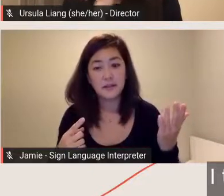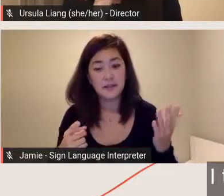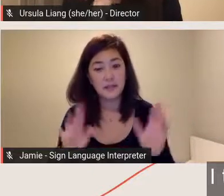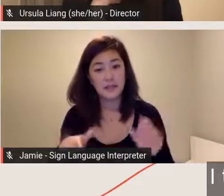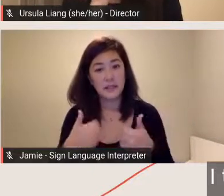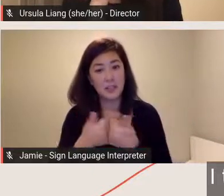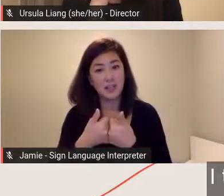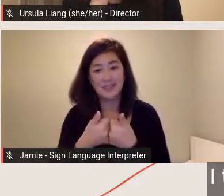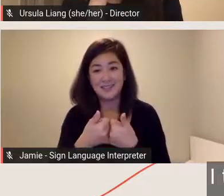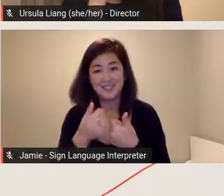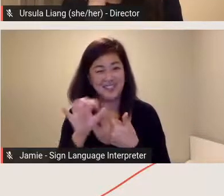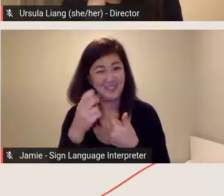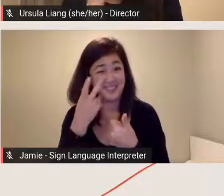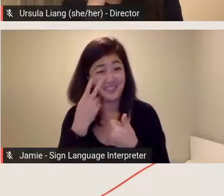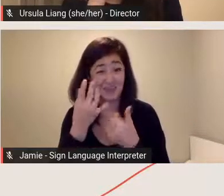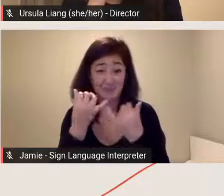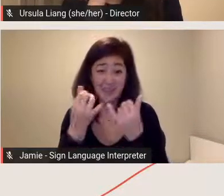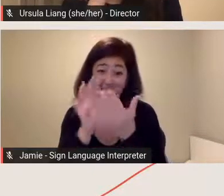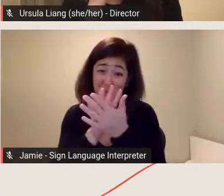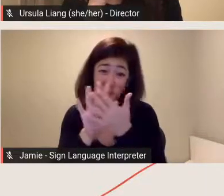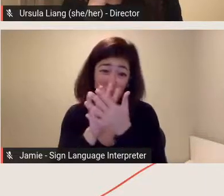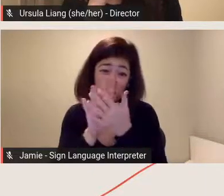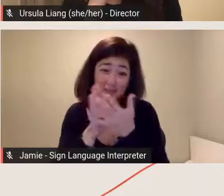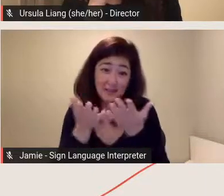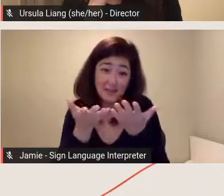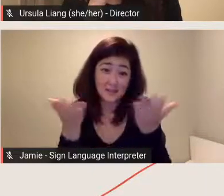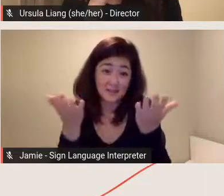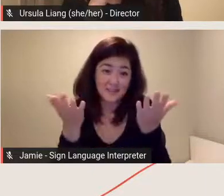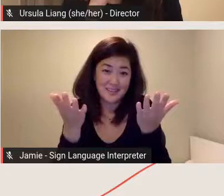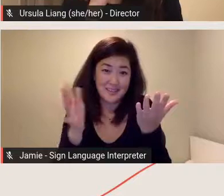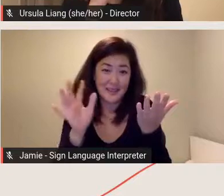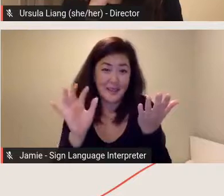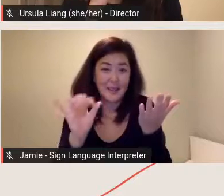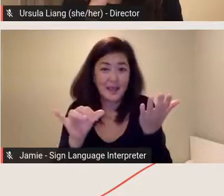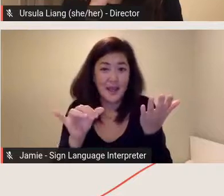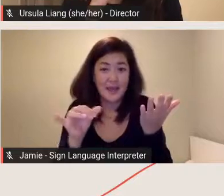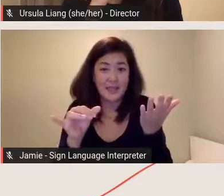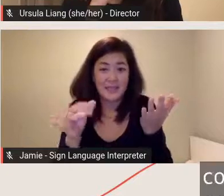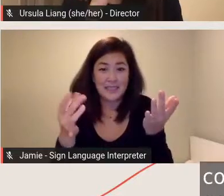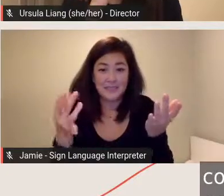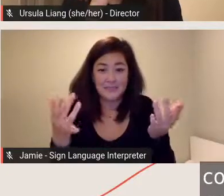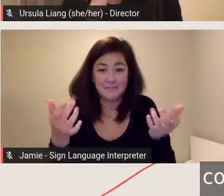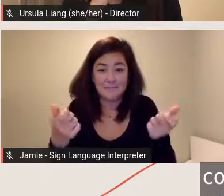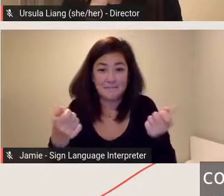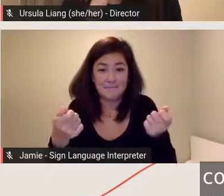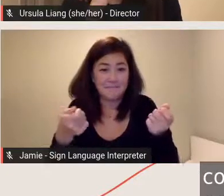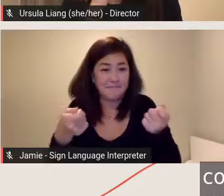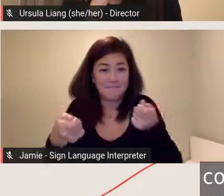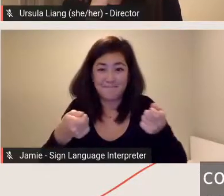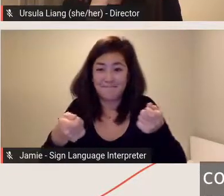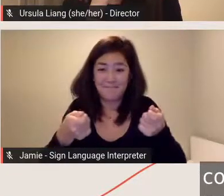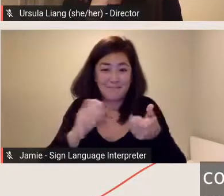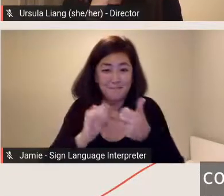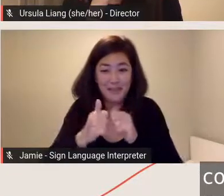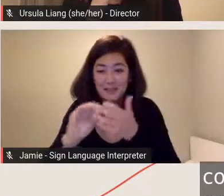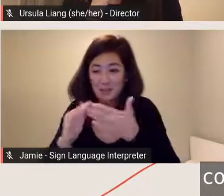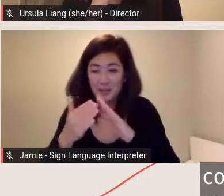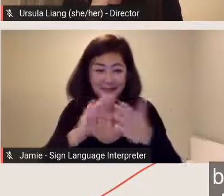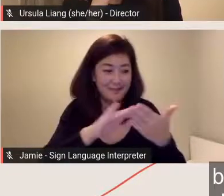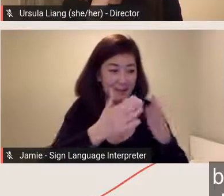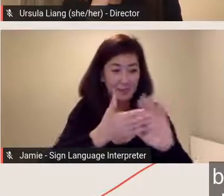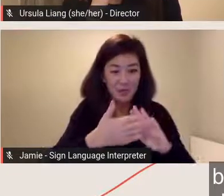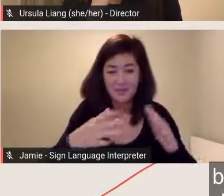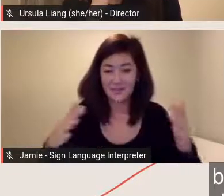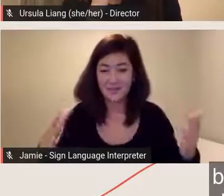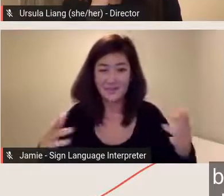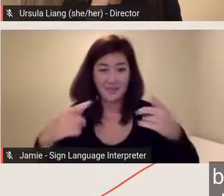challenges that you see in that film, right? Like this is this tension, that the ways that our communities have been pitted against each other, you know,